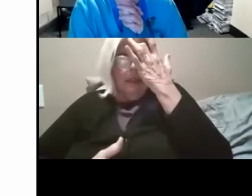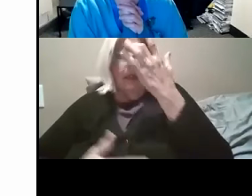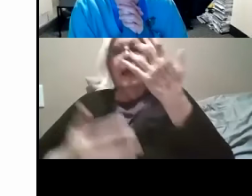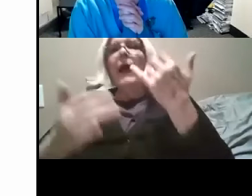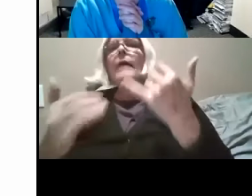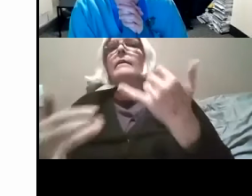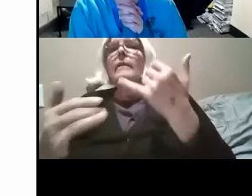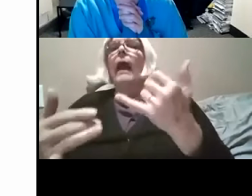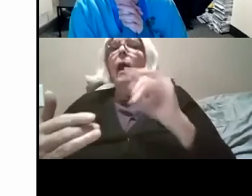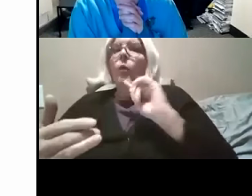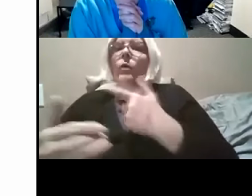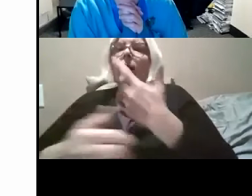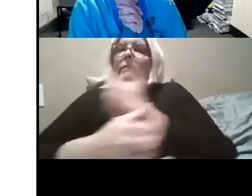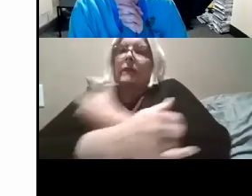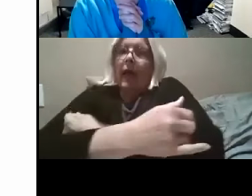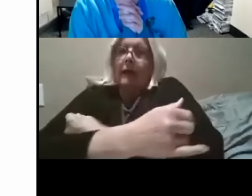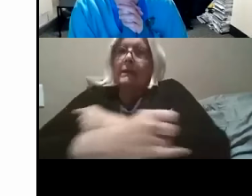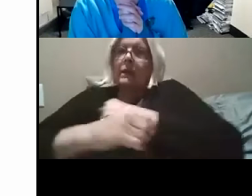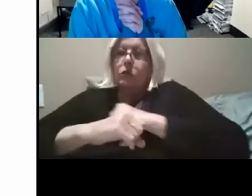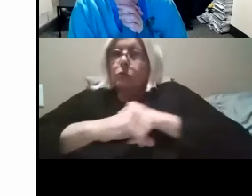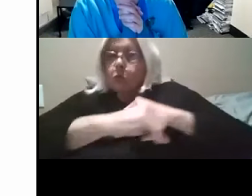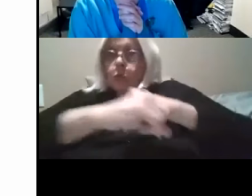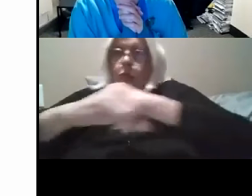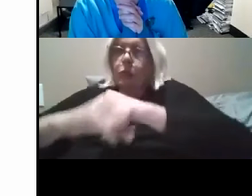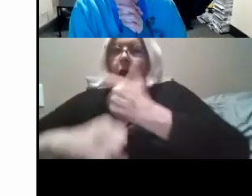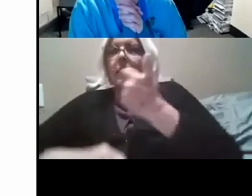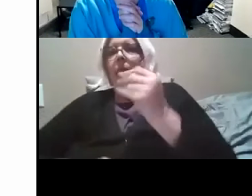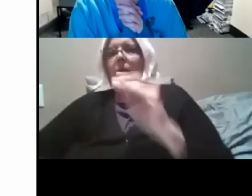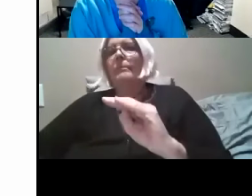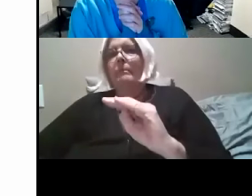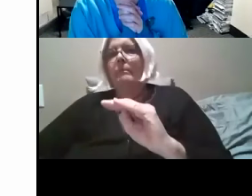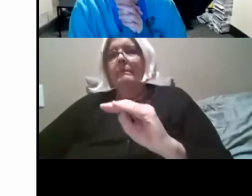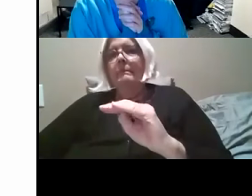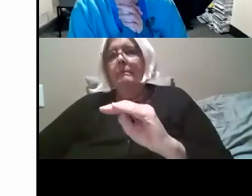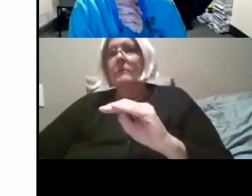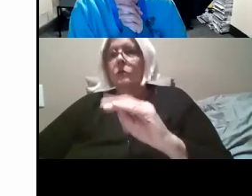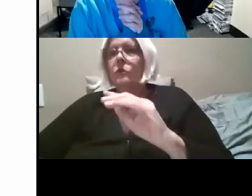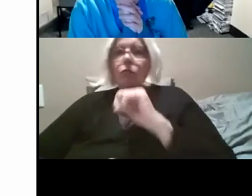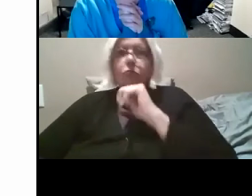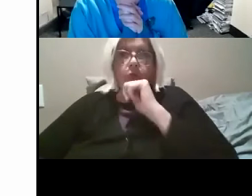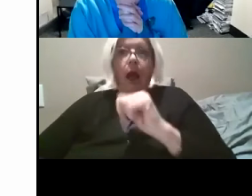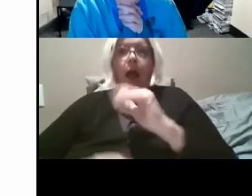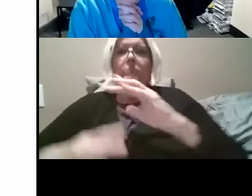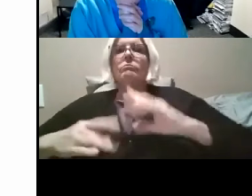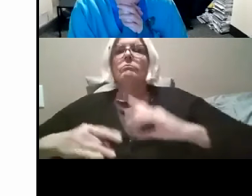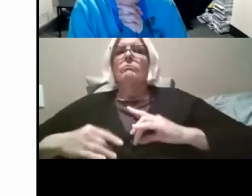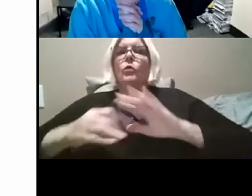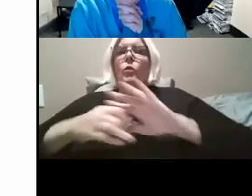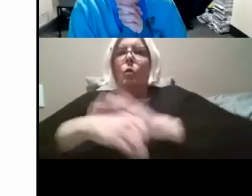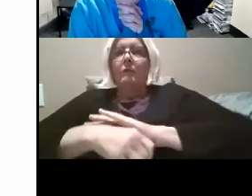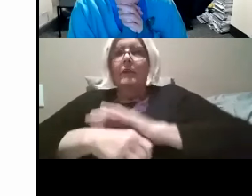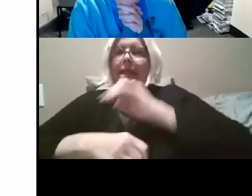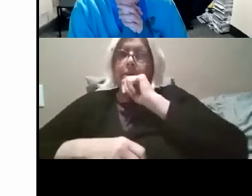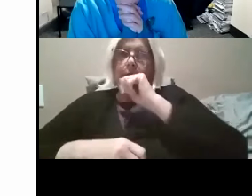protect against COVID and protect against MIS-C. So